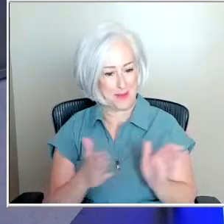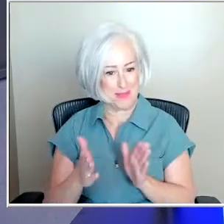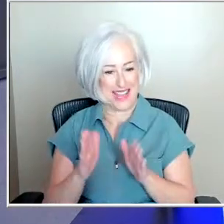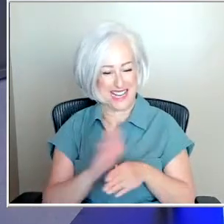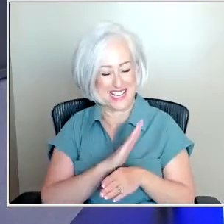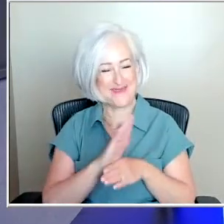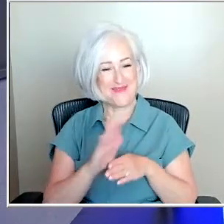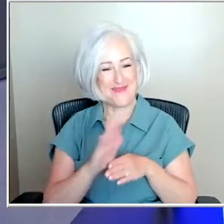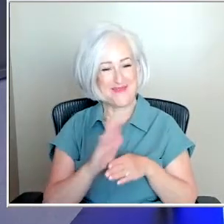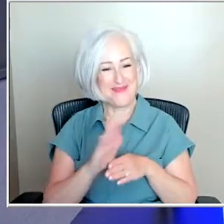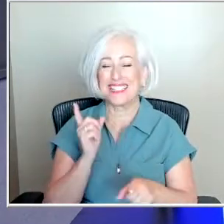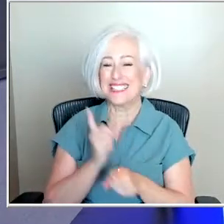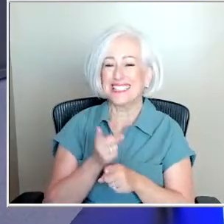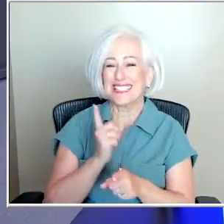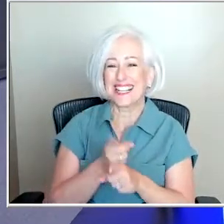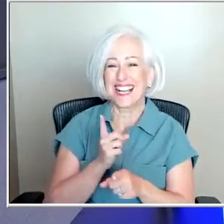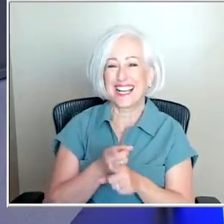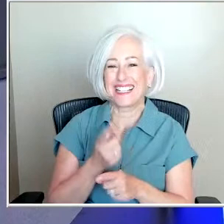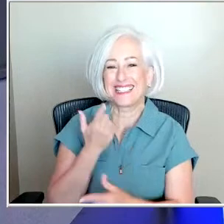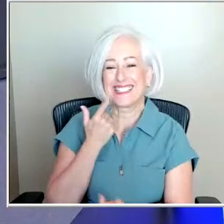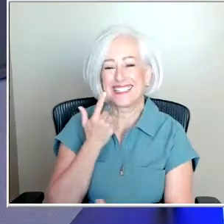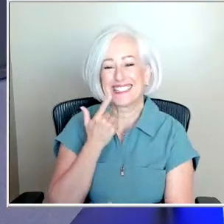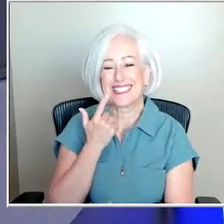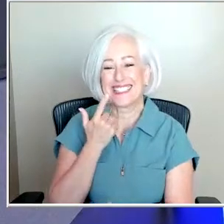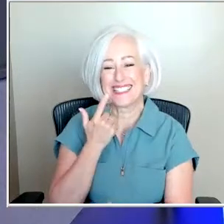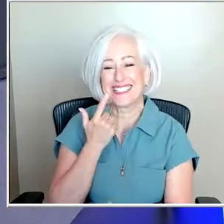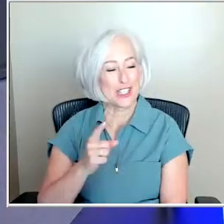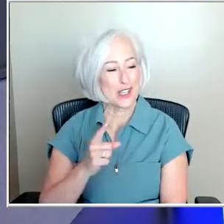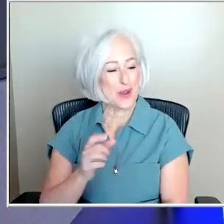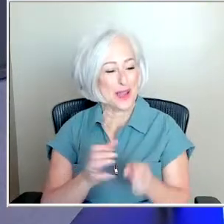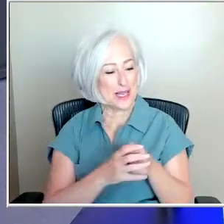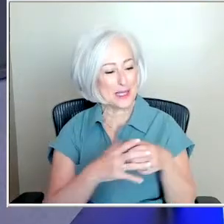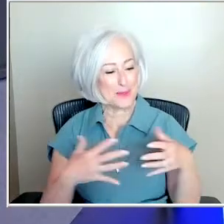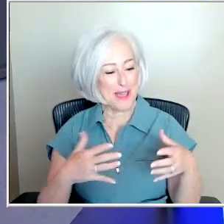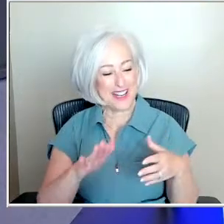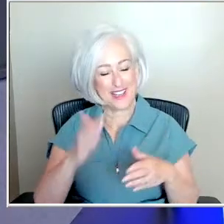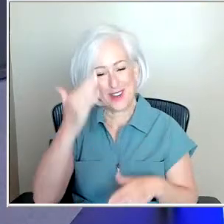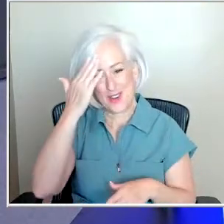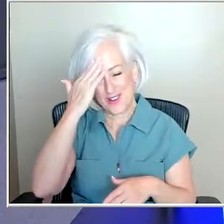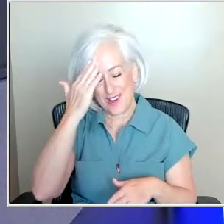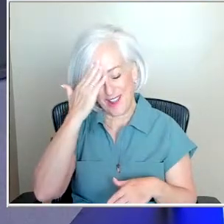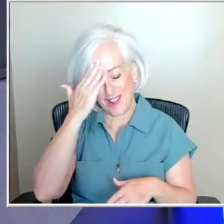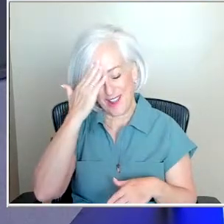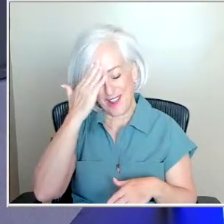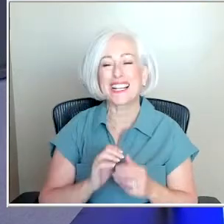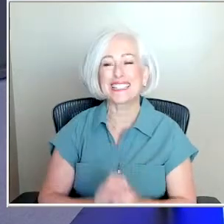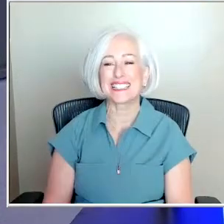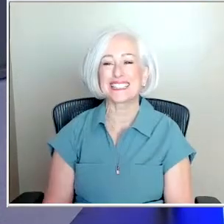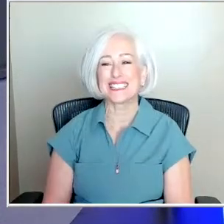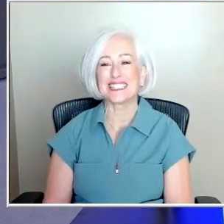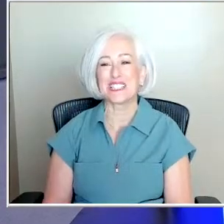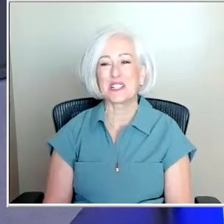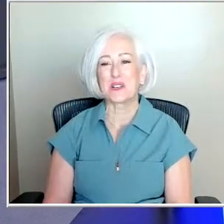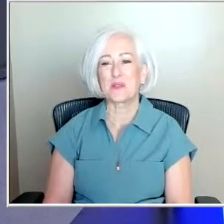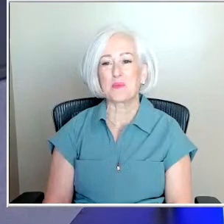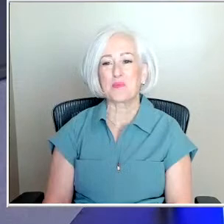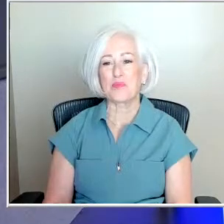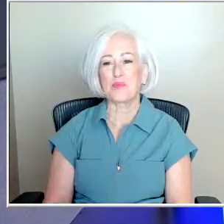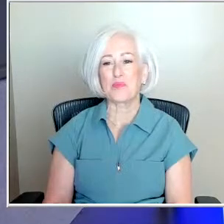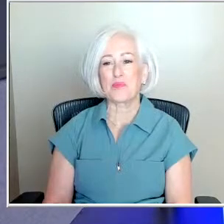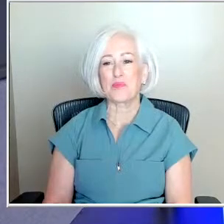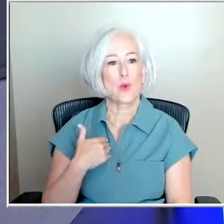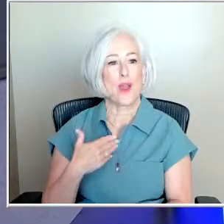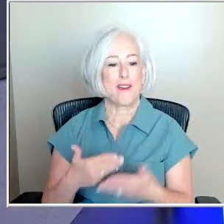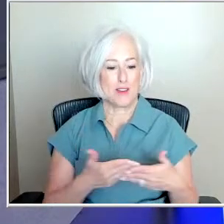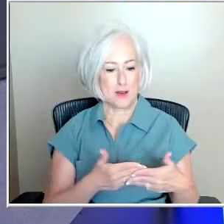was a curveball there. You're expanding your knowledge. And so now you have a boy.